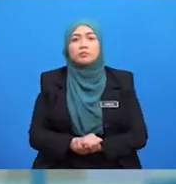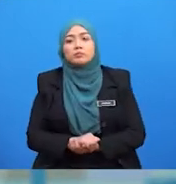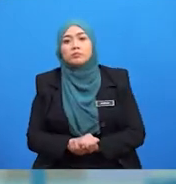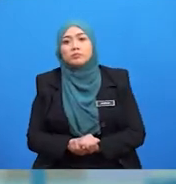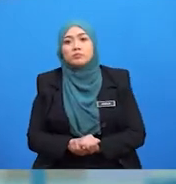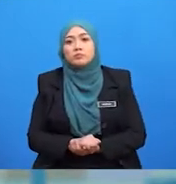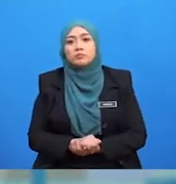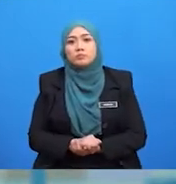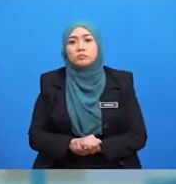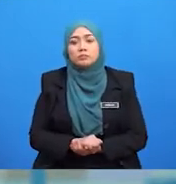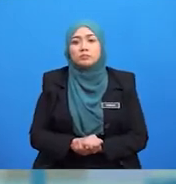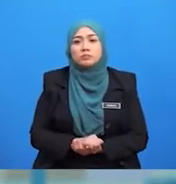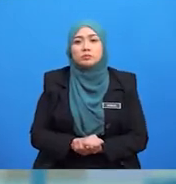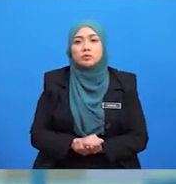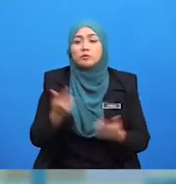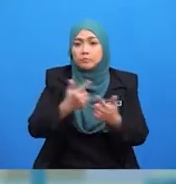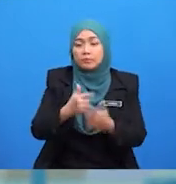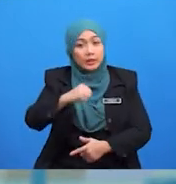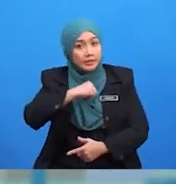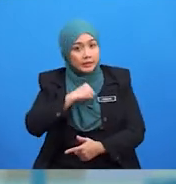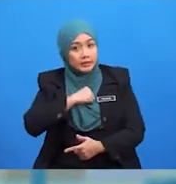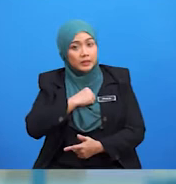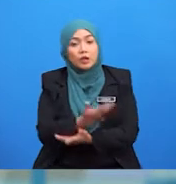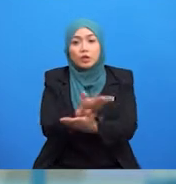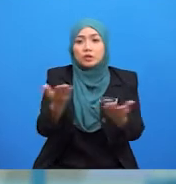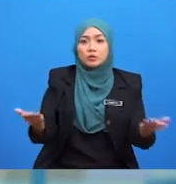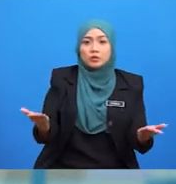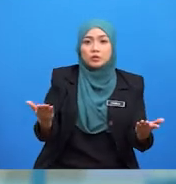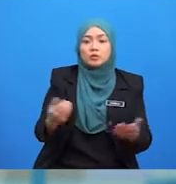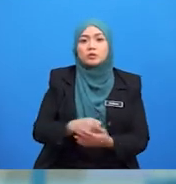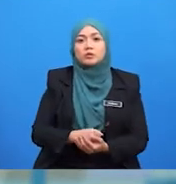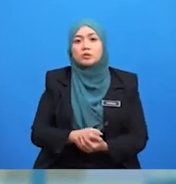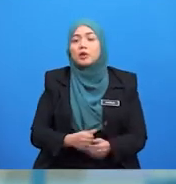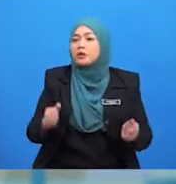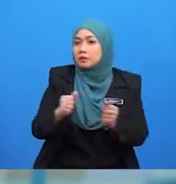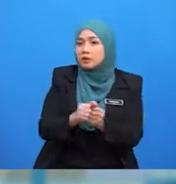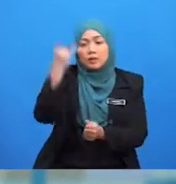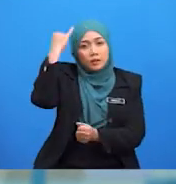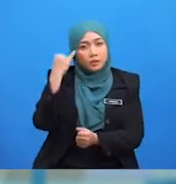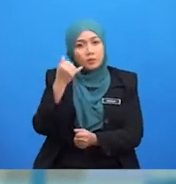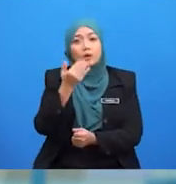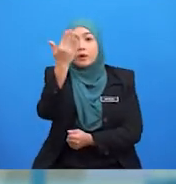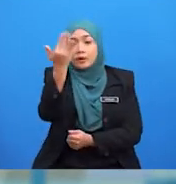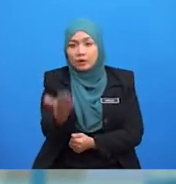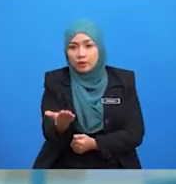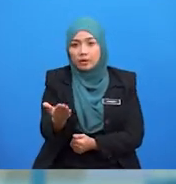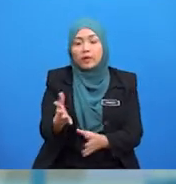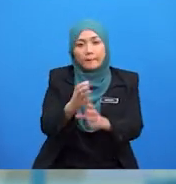segment, you are required to challenge yourself using all the input that have been given earlier.